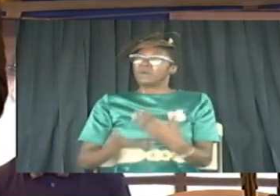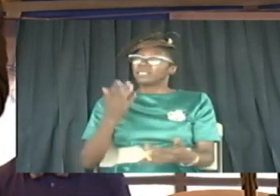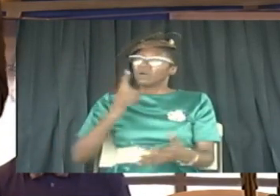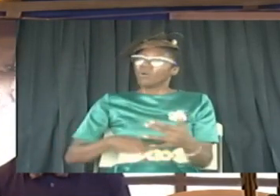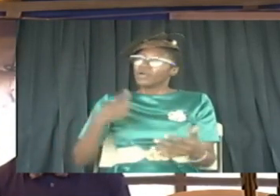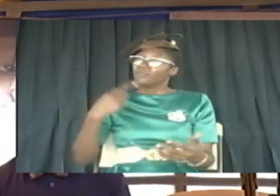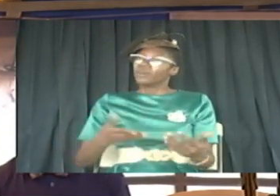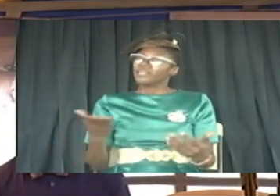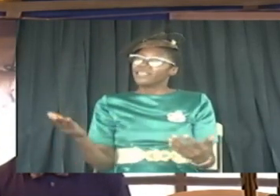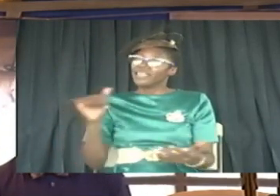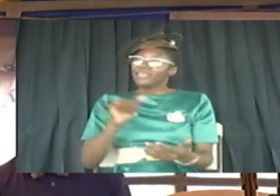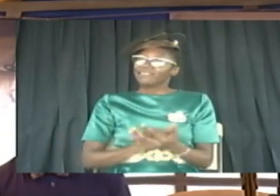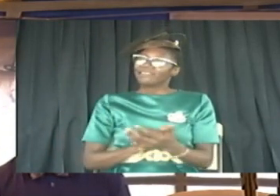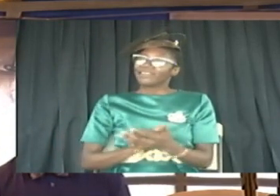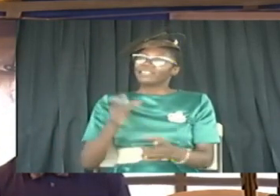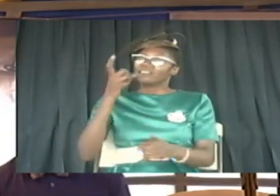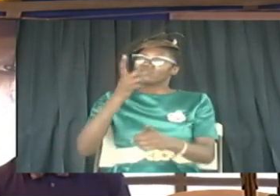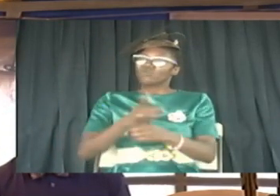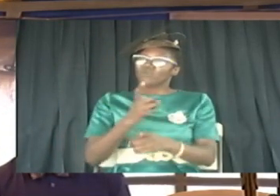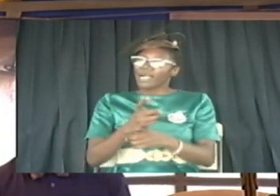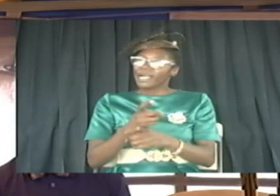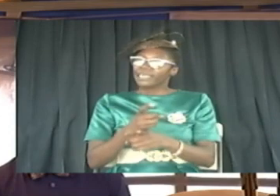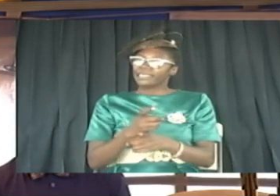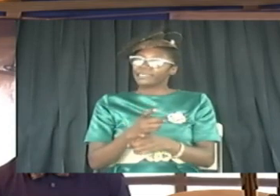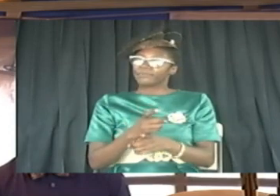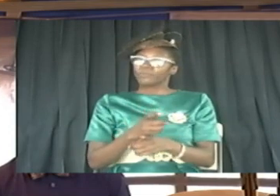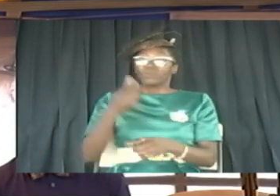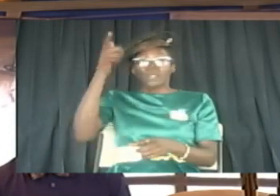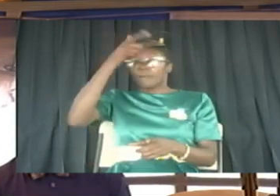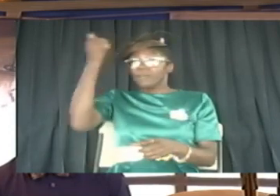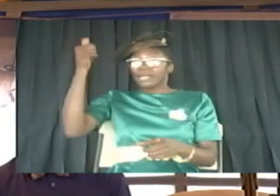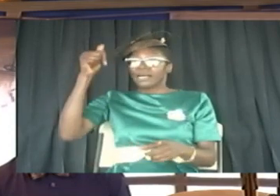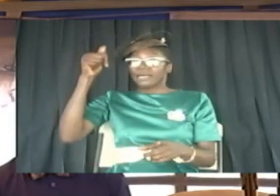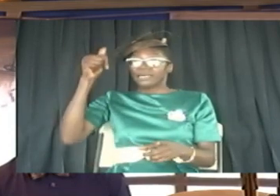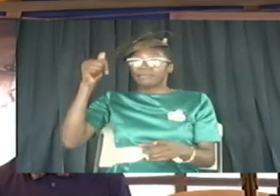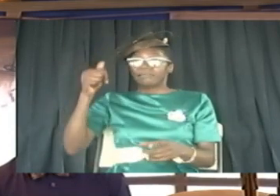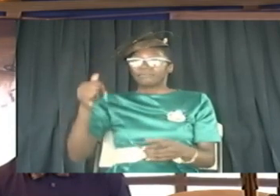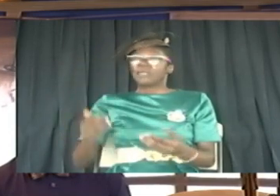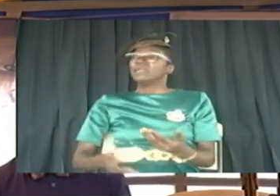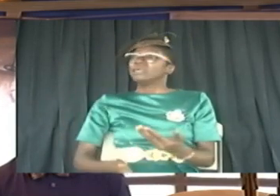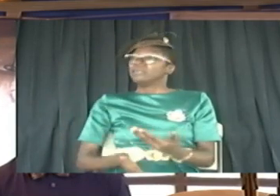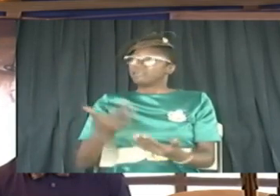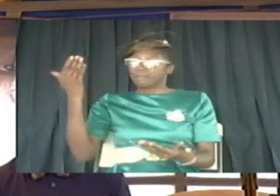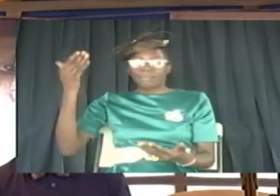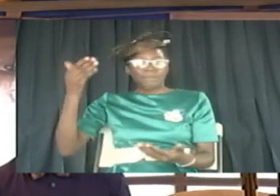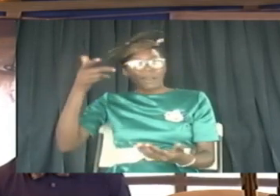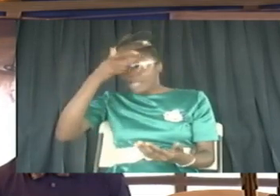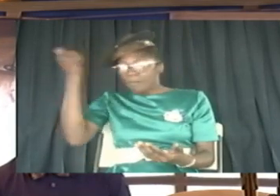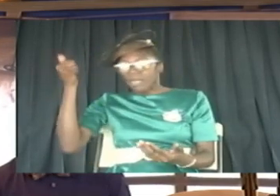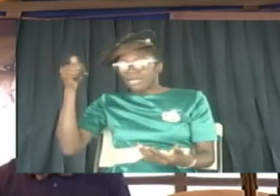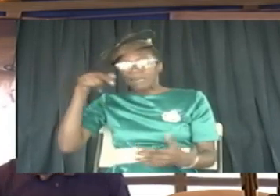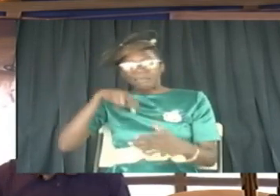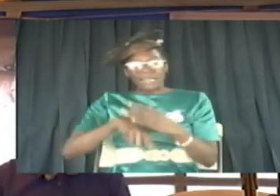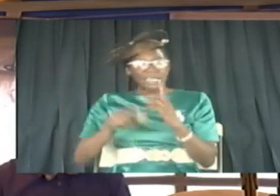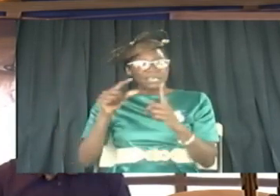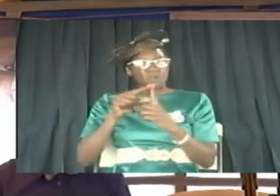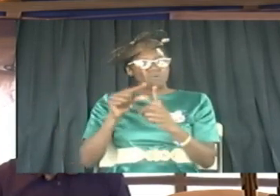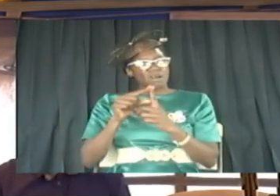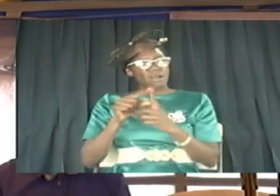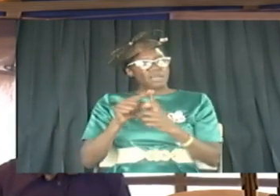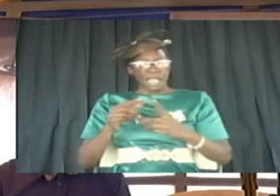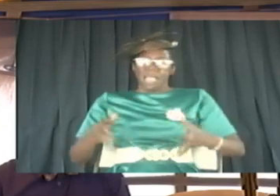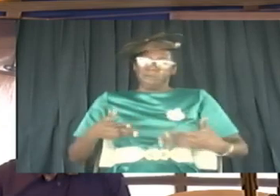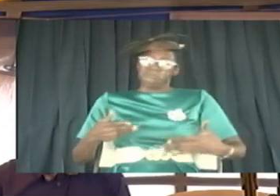that is right, simply because it is in the word of Almighty God. It might cause me pain.